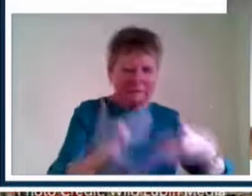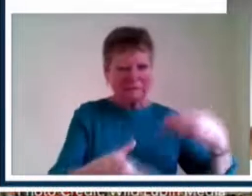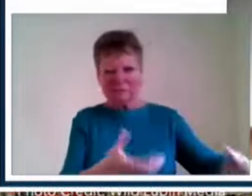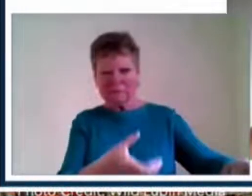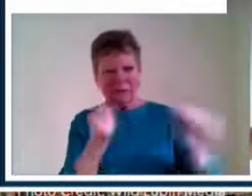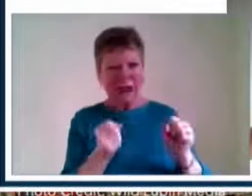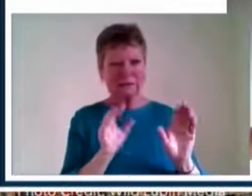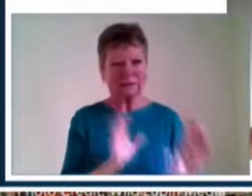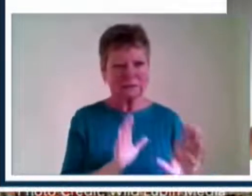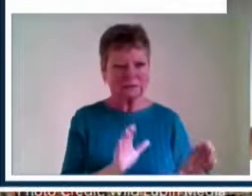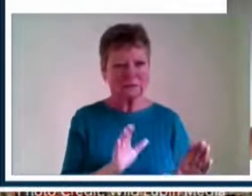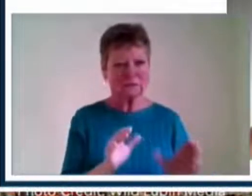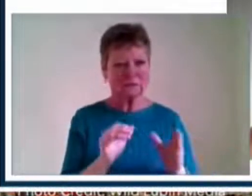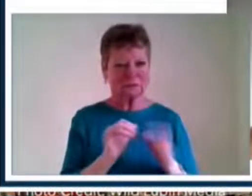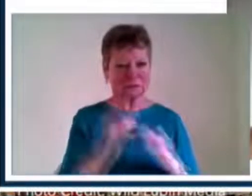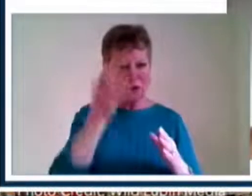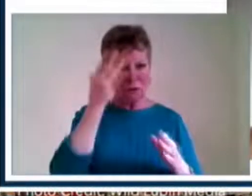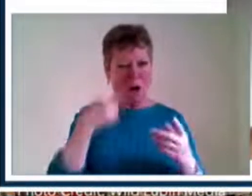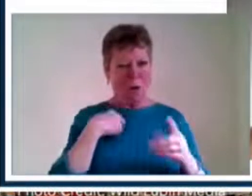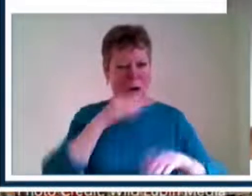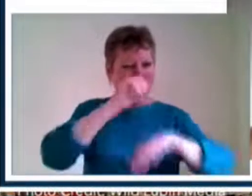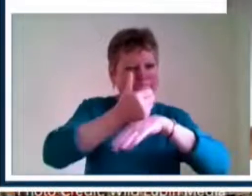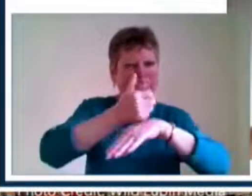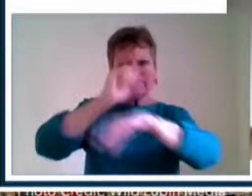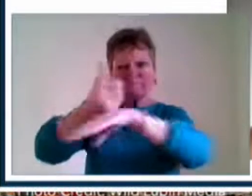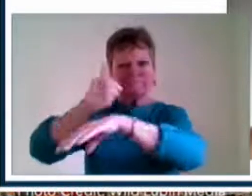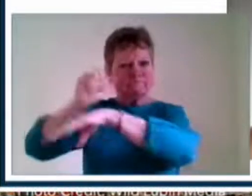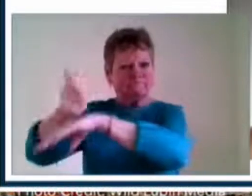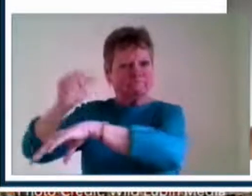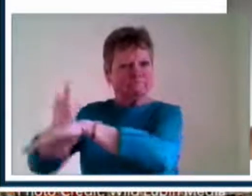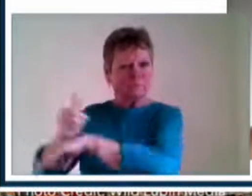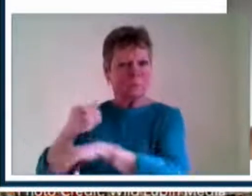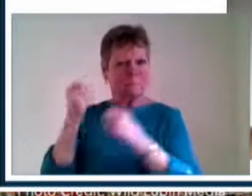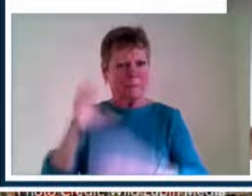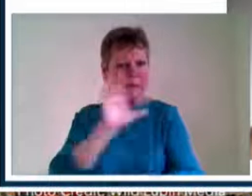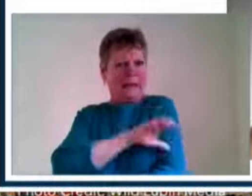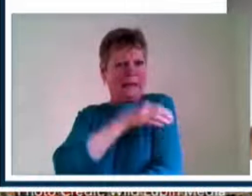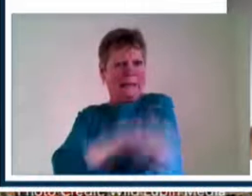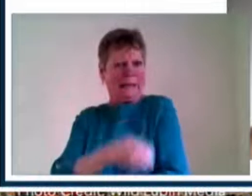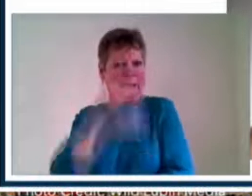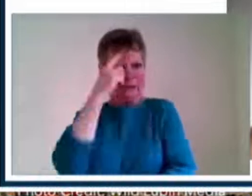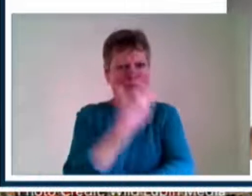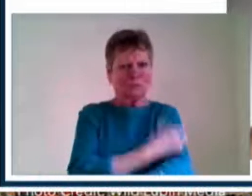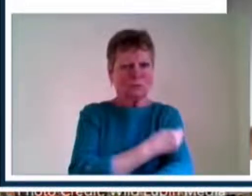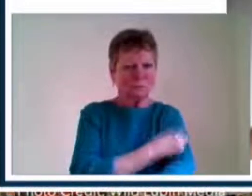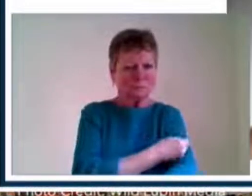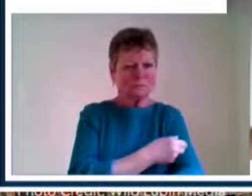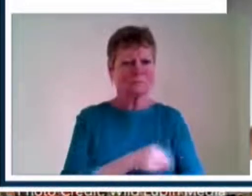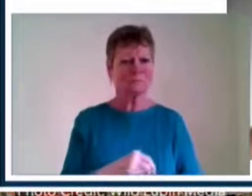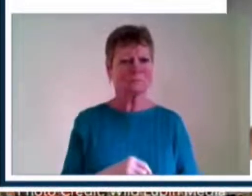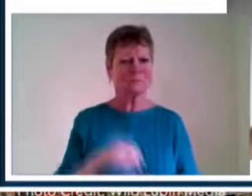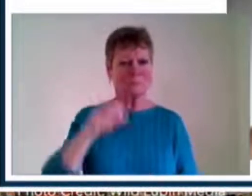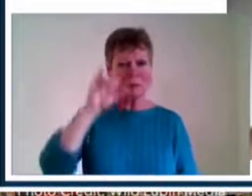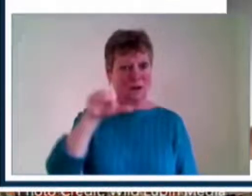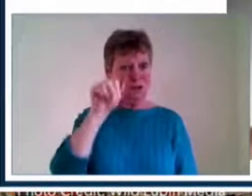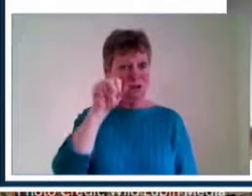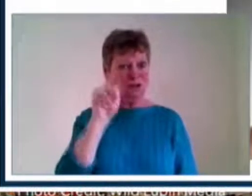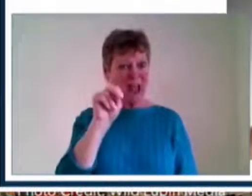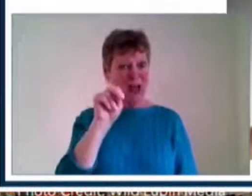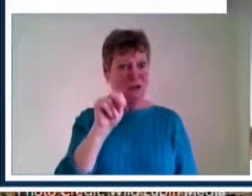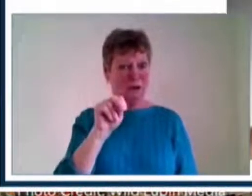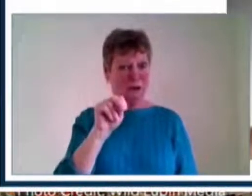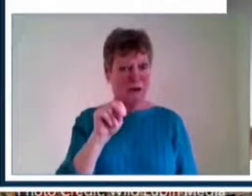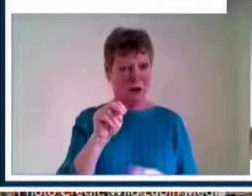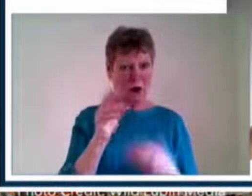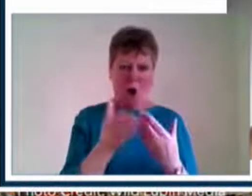And that's why we stood up mass community clinics over the past few weeks. In January alone, almost